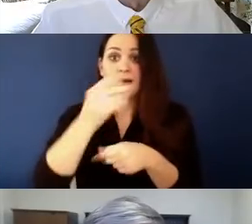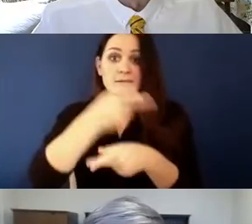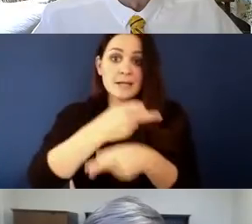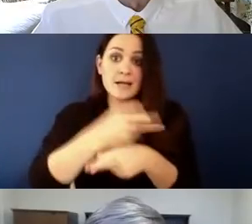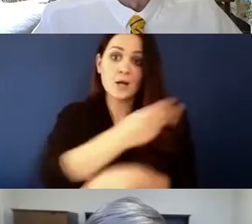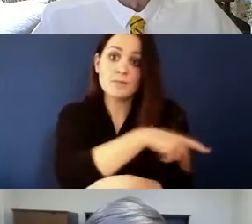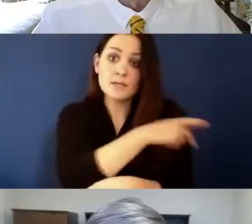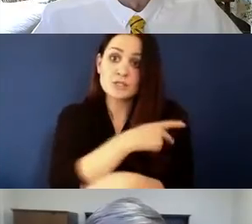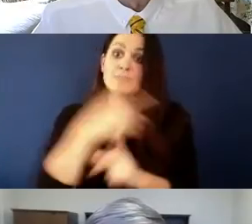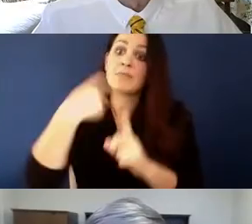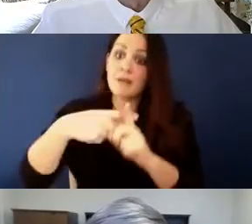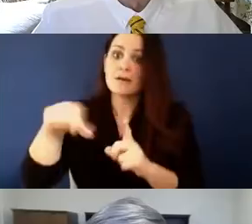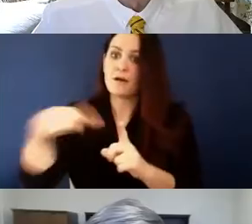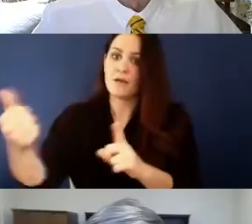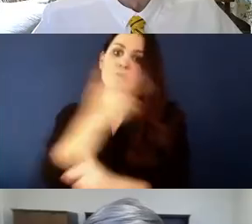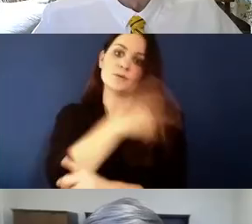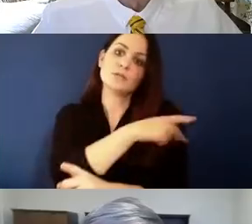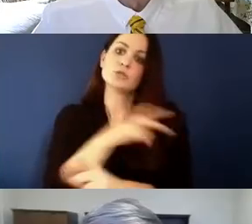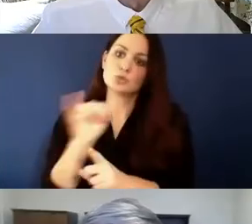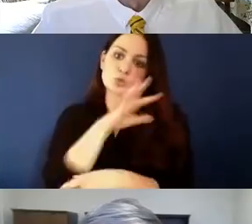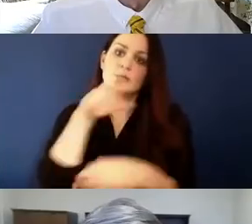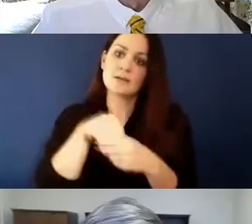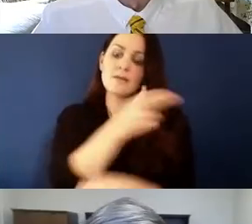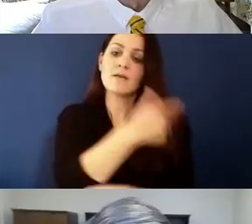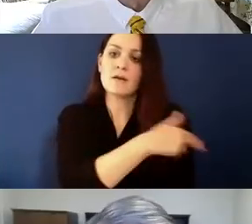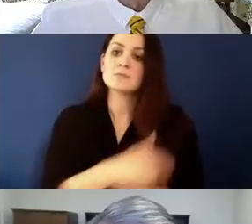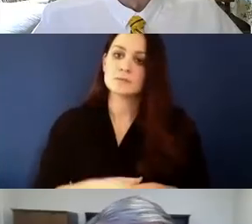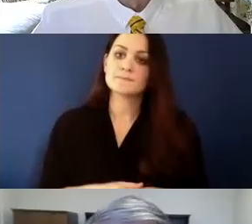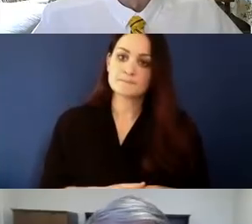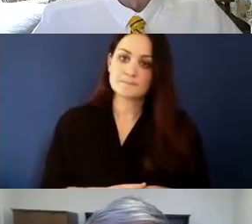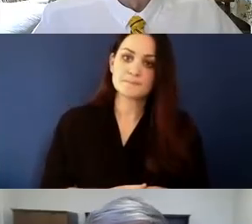as other patients who are in the hospital or in the area.